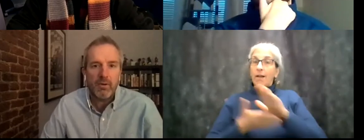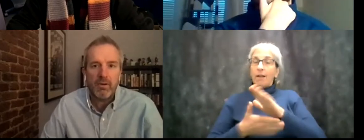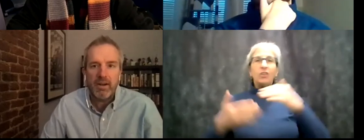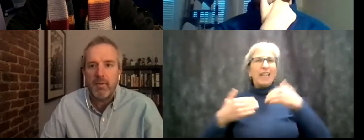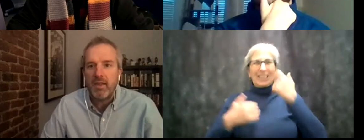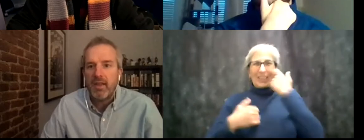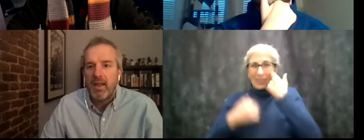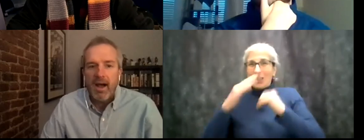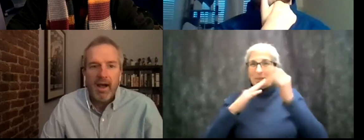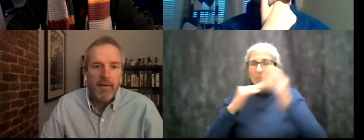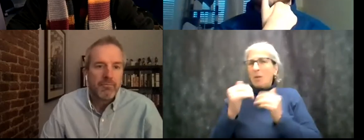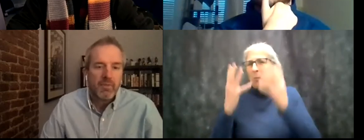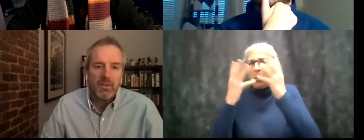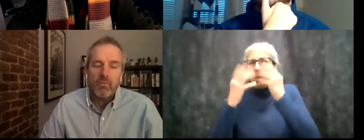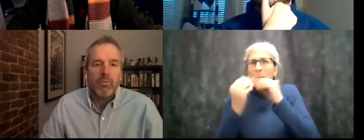culinary program.